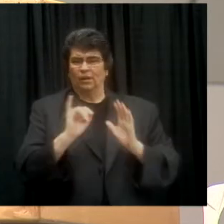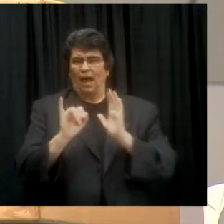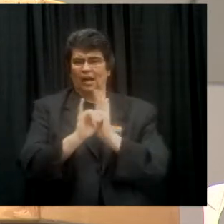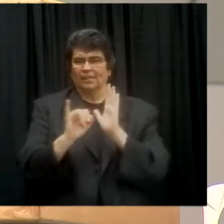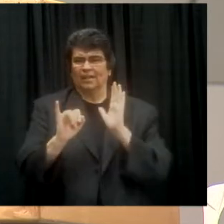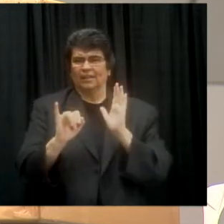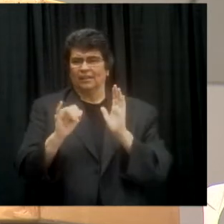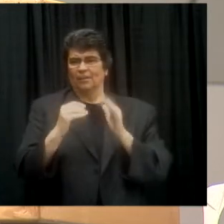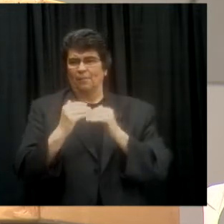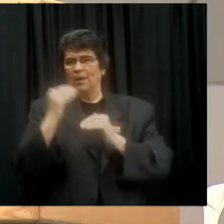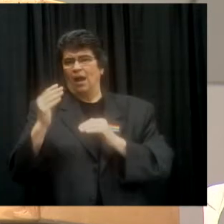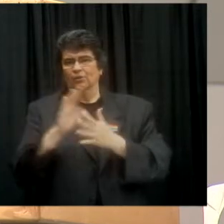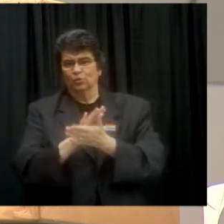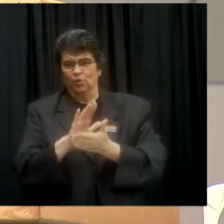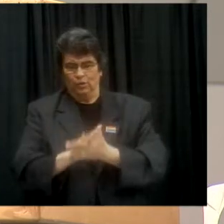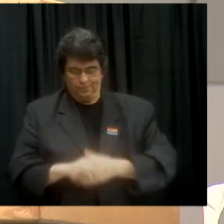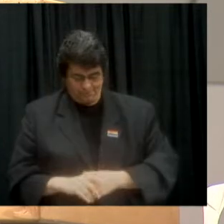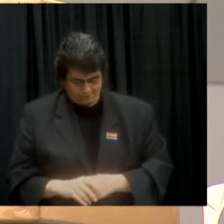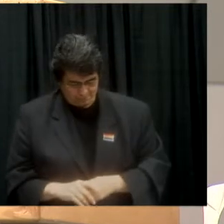beyond this school.